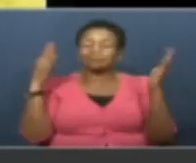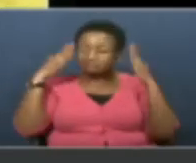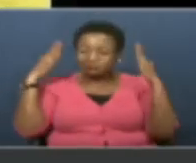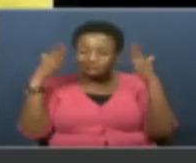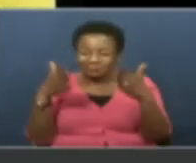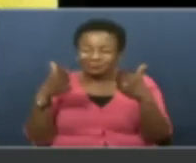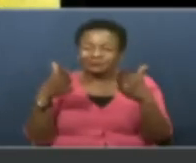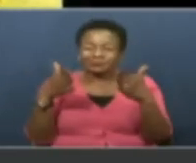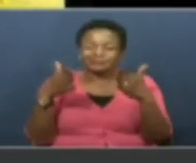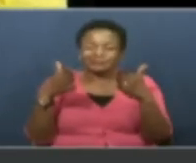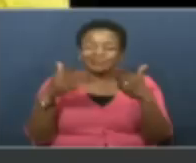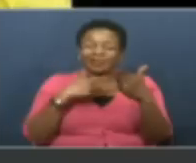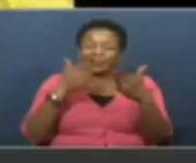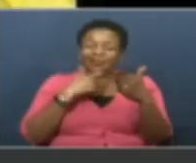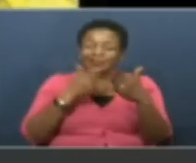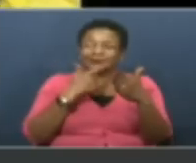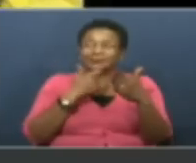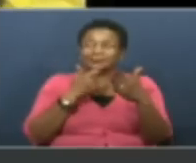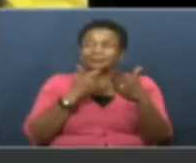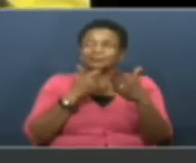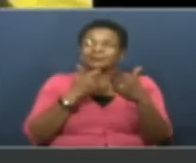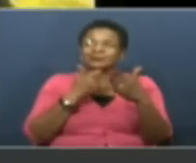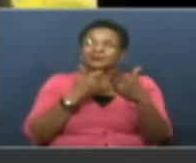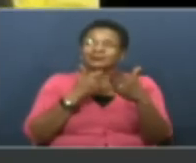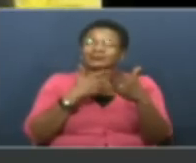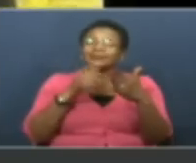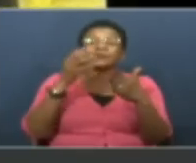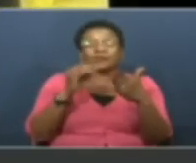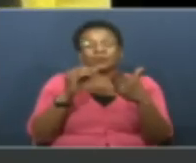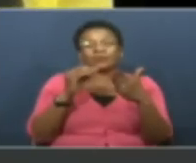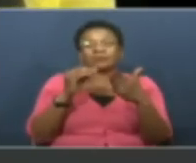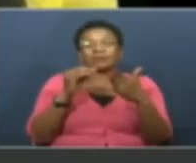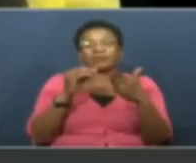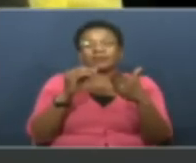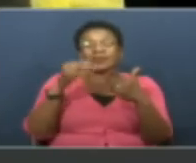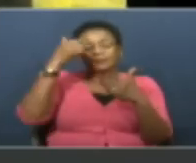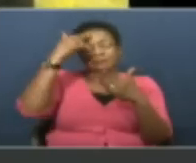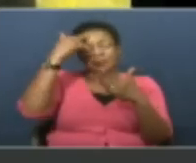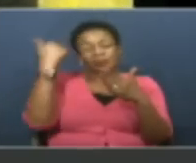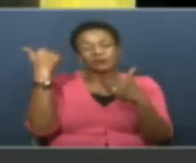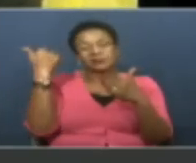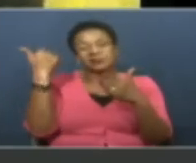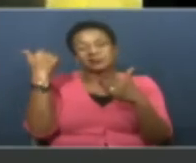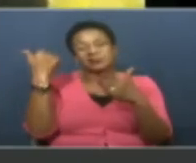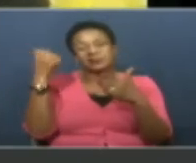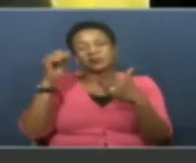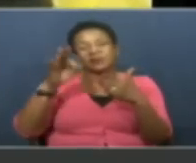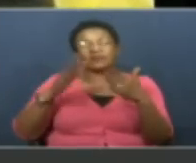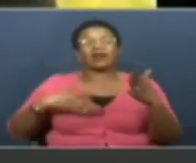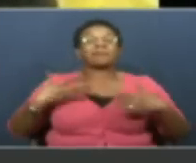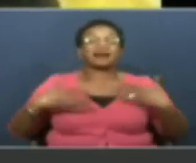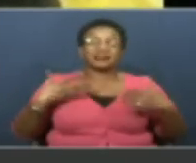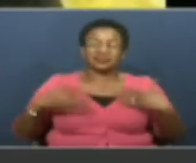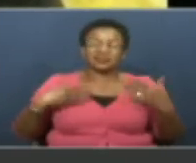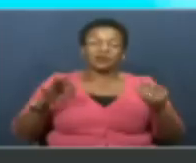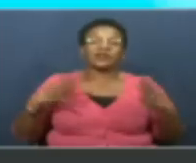ilikuwa to that guy, yeah. So due to the happiness of the